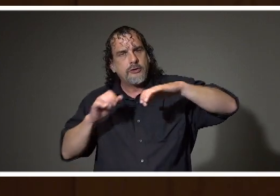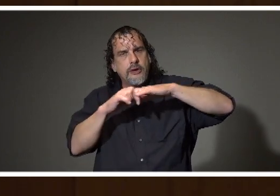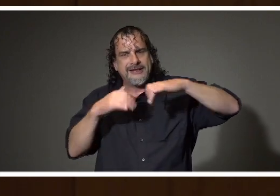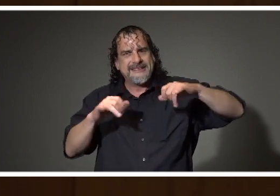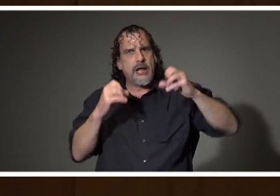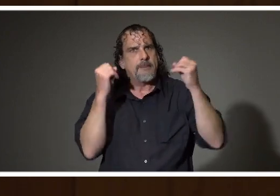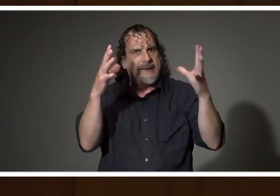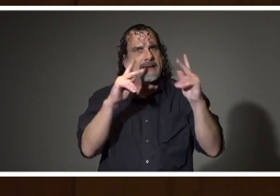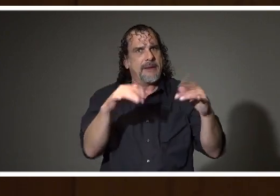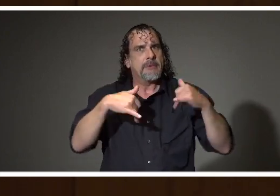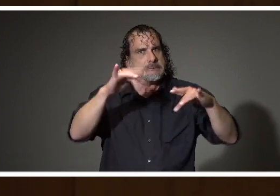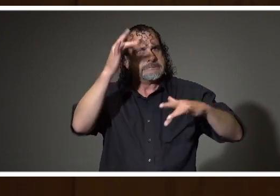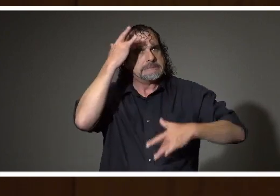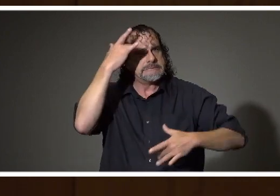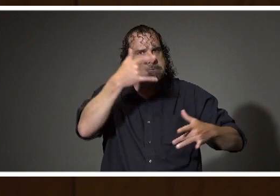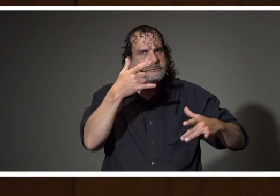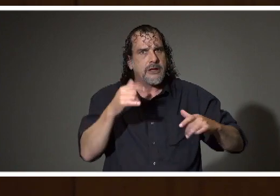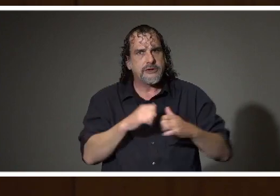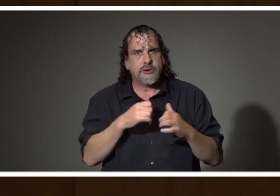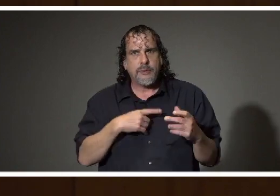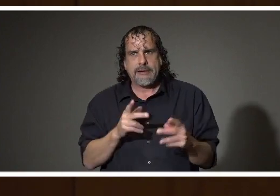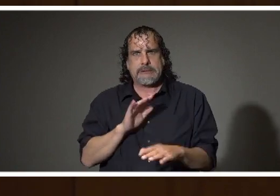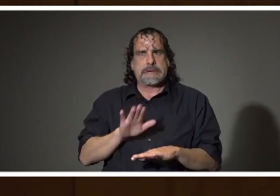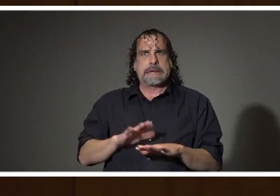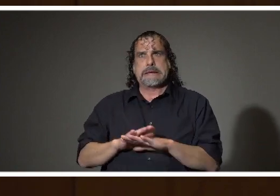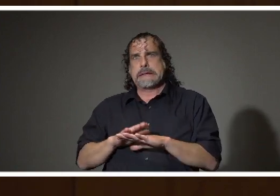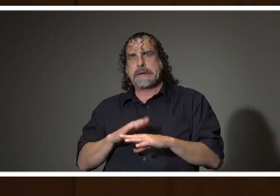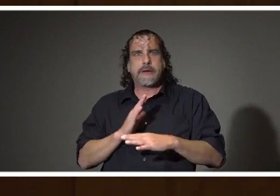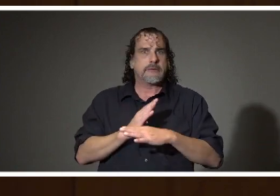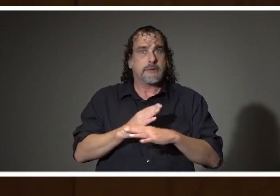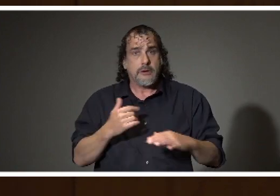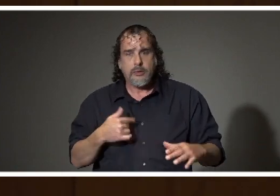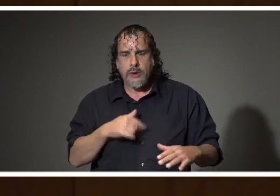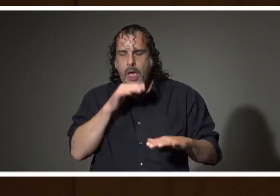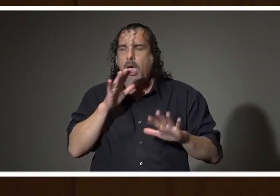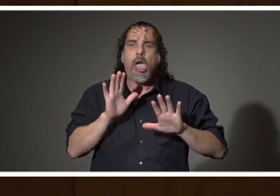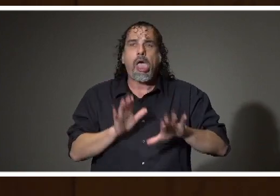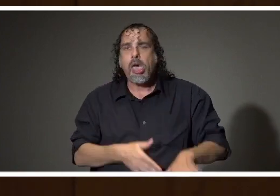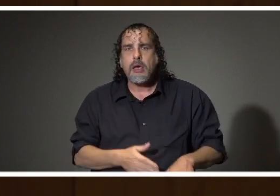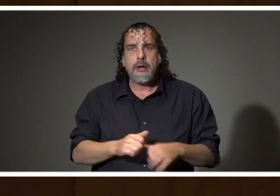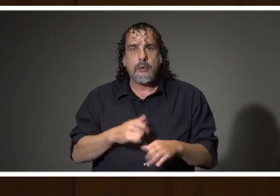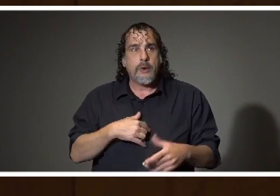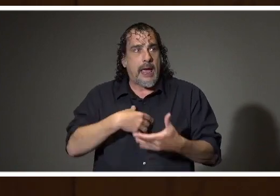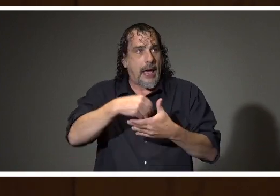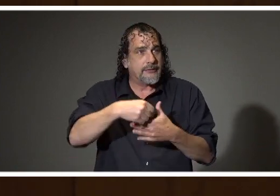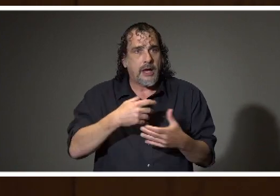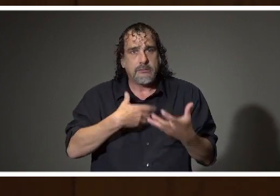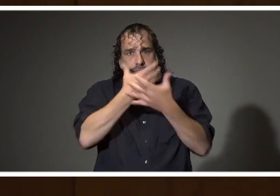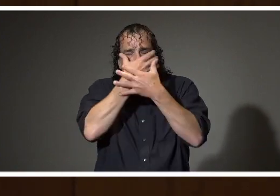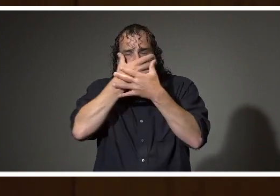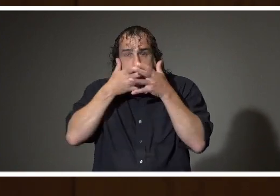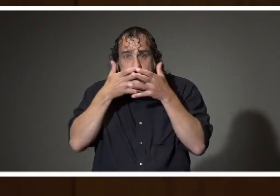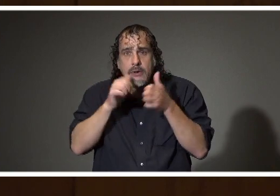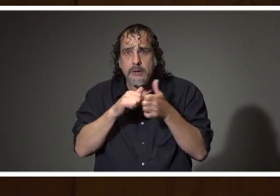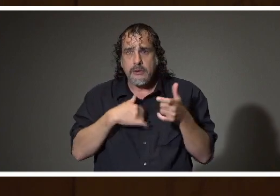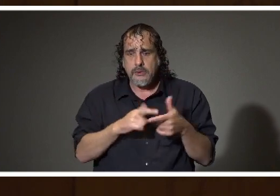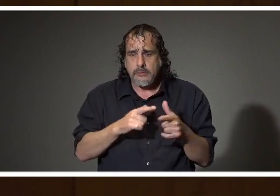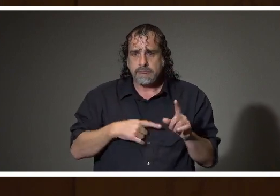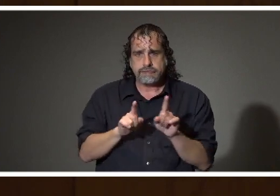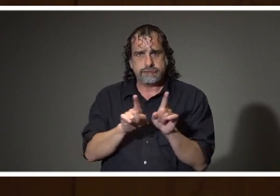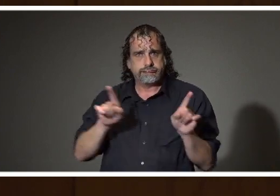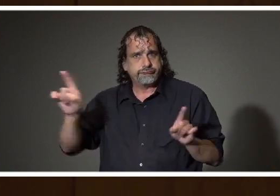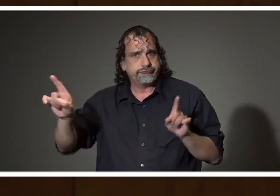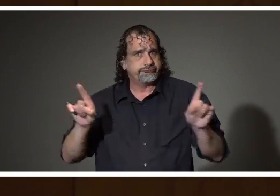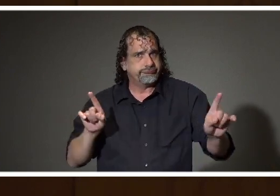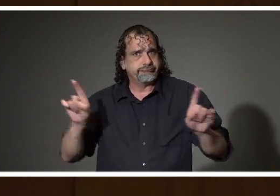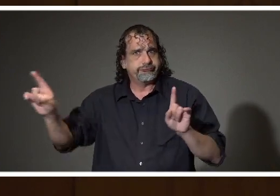so now's the time to be vigilant. We don't need to let our guard down. Make sure when we're in public that we're wearing masks, that we're maintaining social distancing,